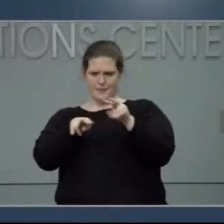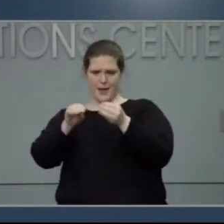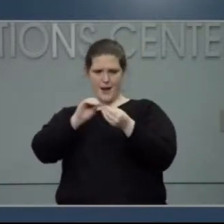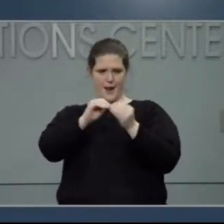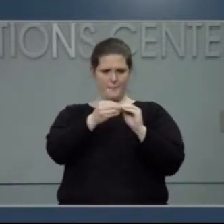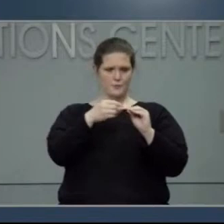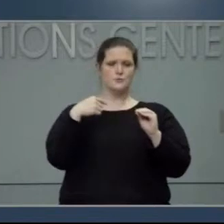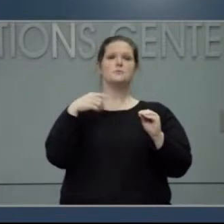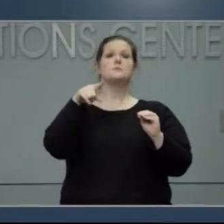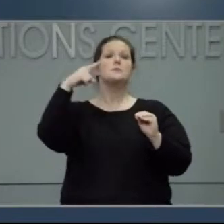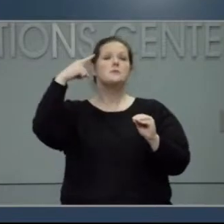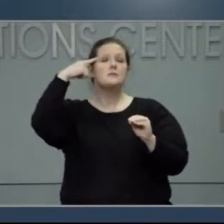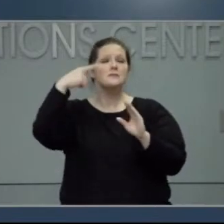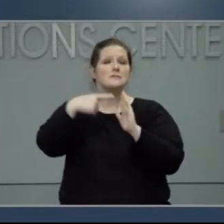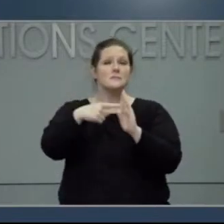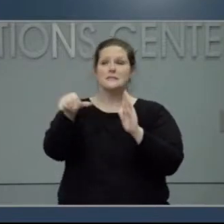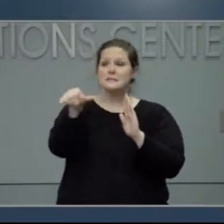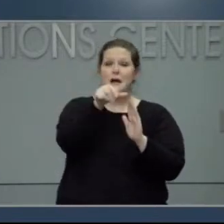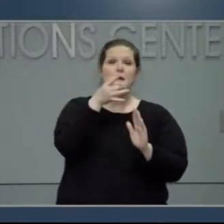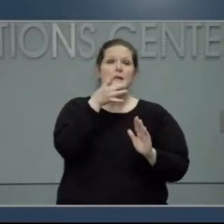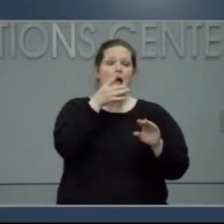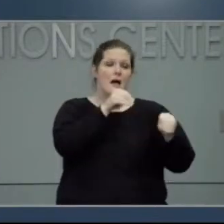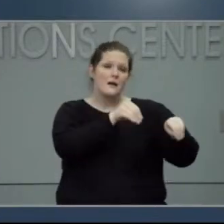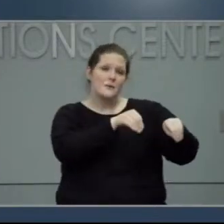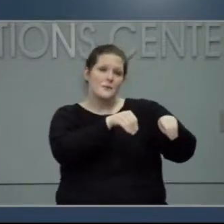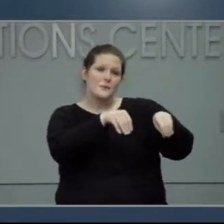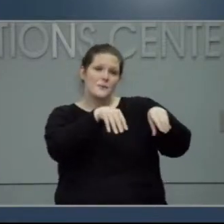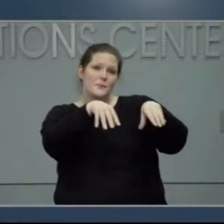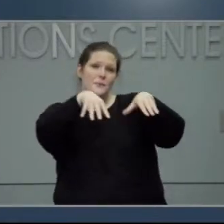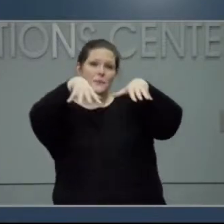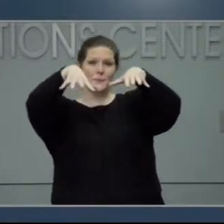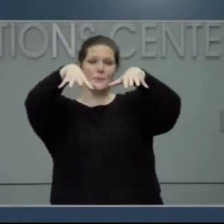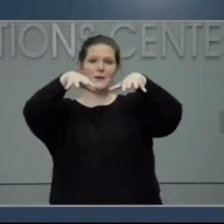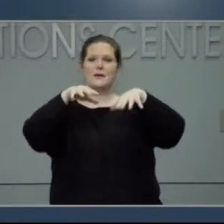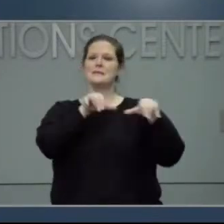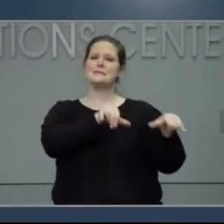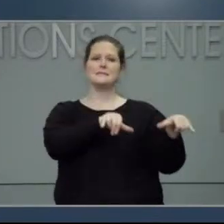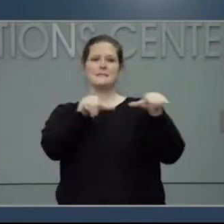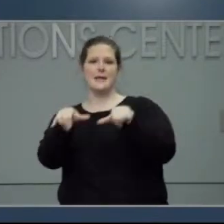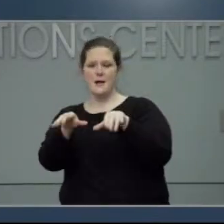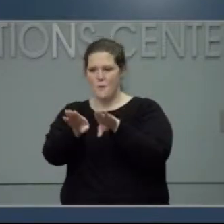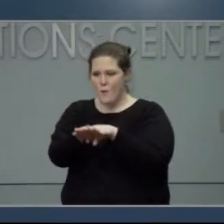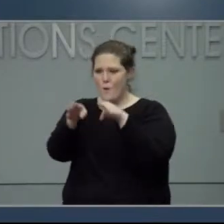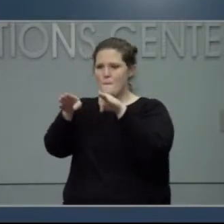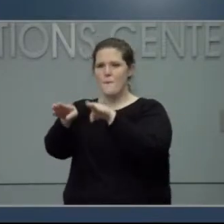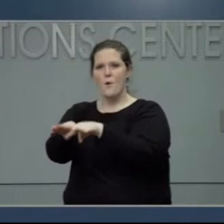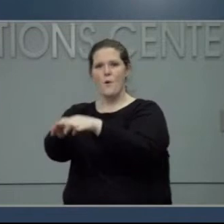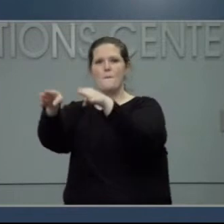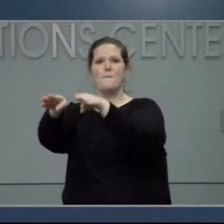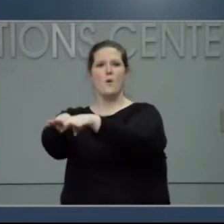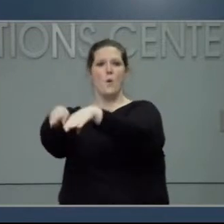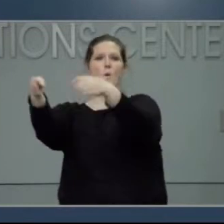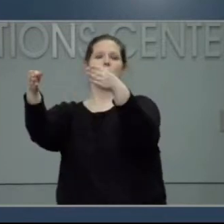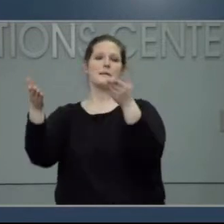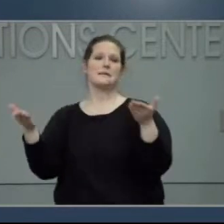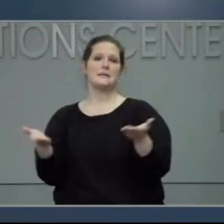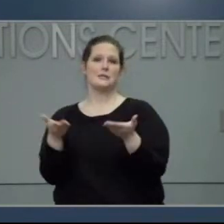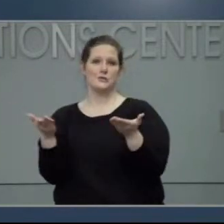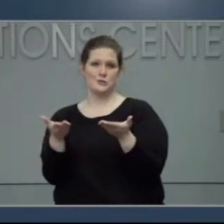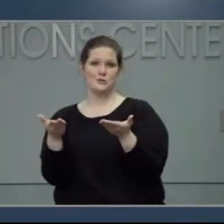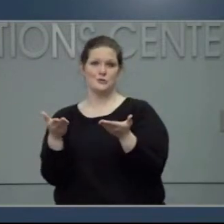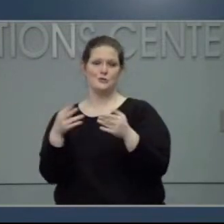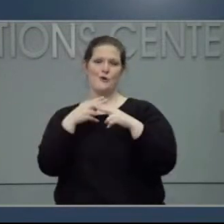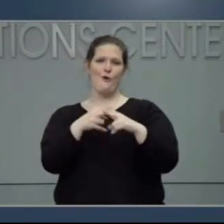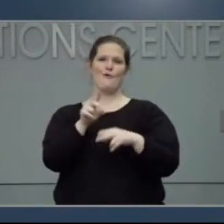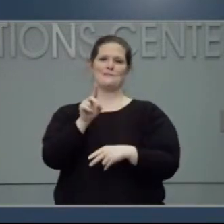switch approach to ease restrictions guided by the science and the data. While we'll continue to need to wear masks and